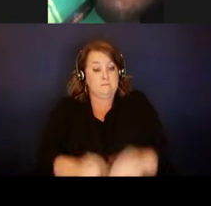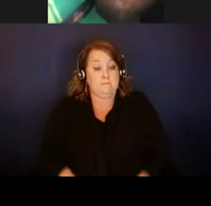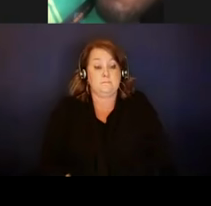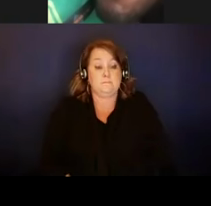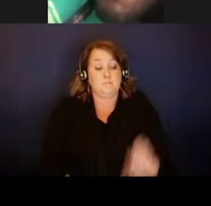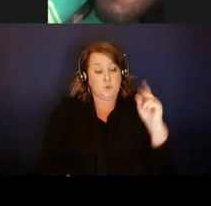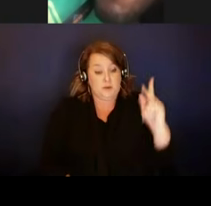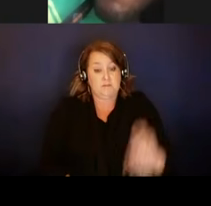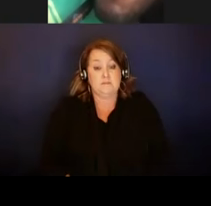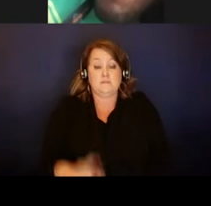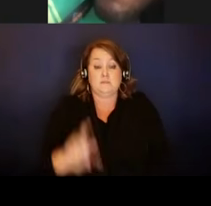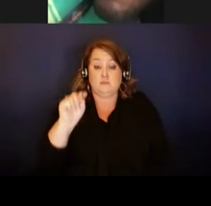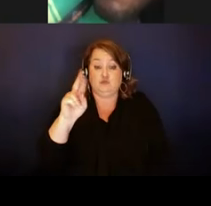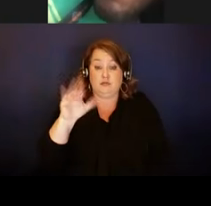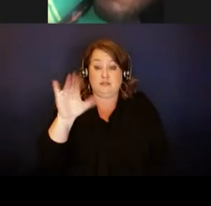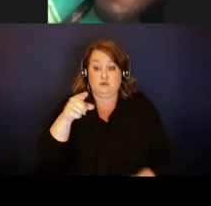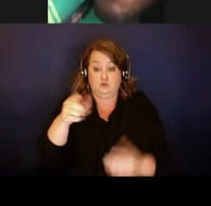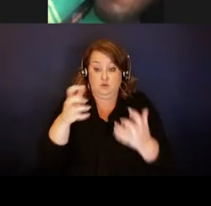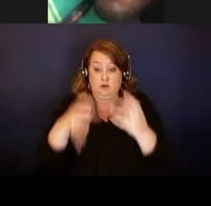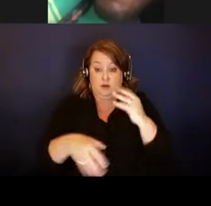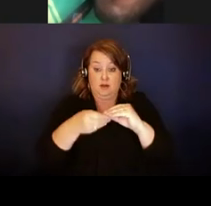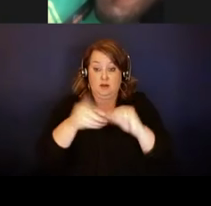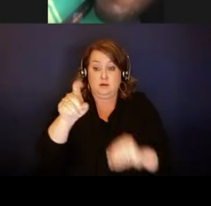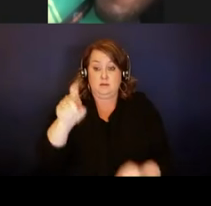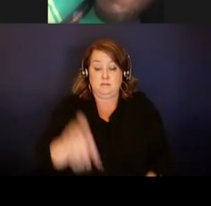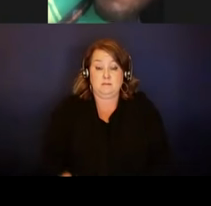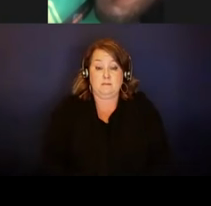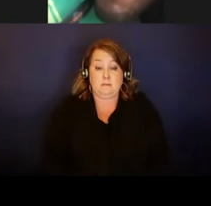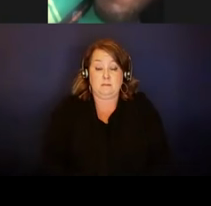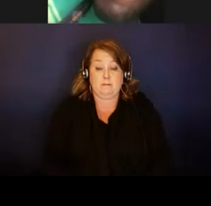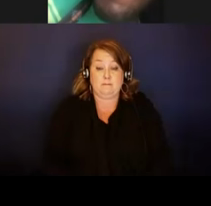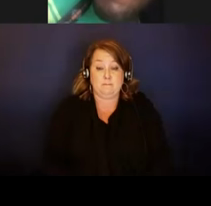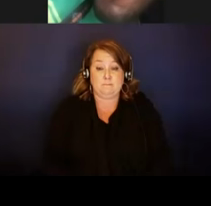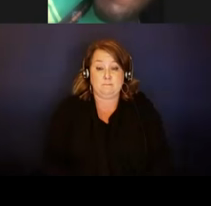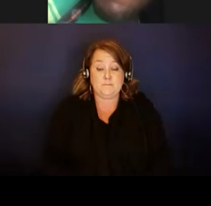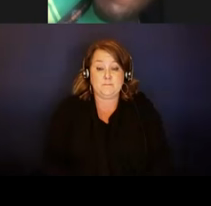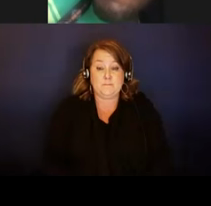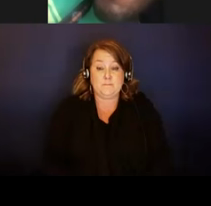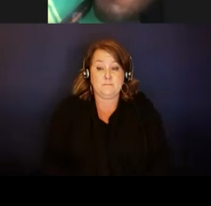Okay. Tracy, do you have anything to add about how you became a self-advocate as well?